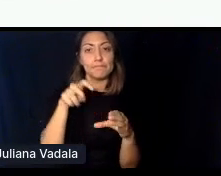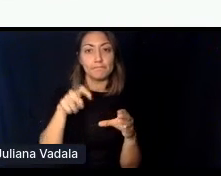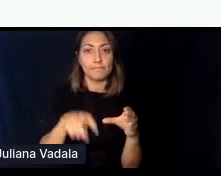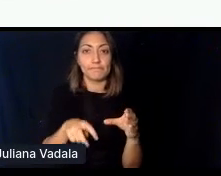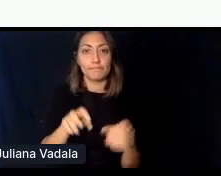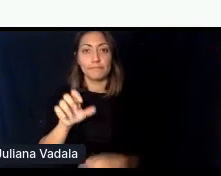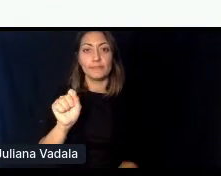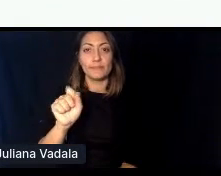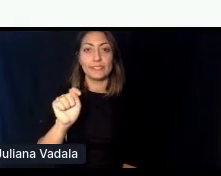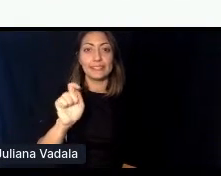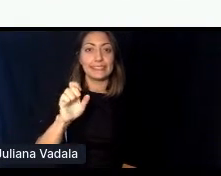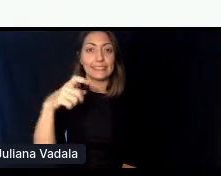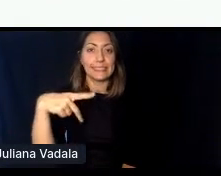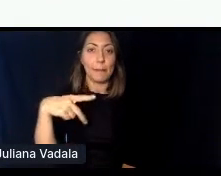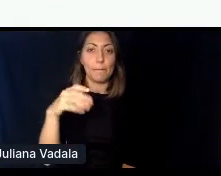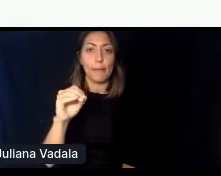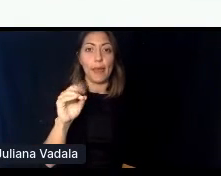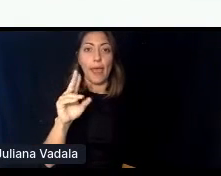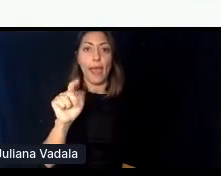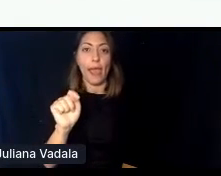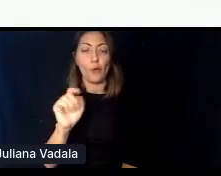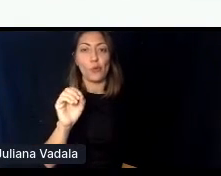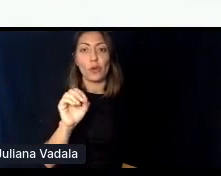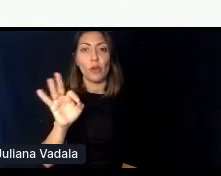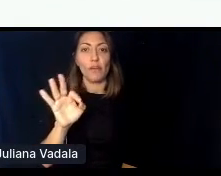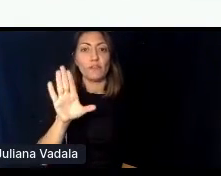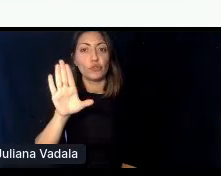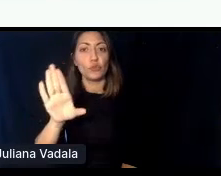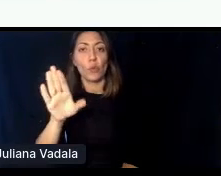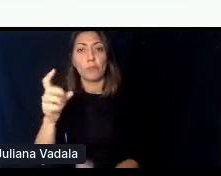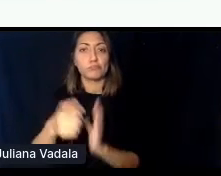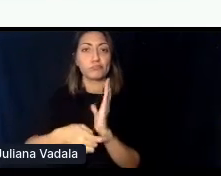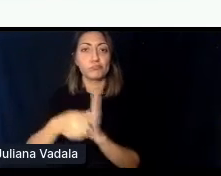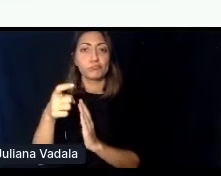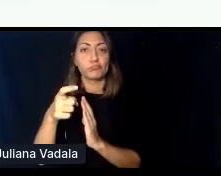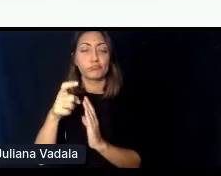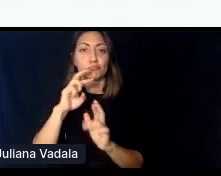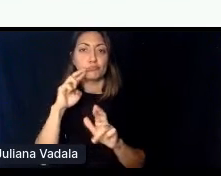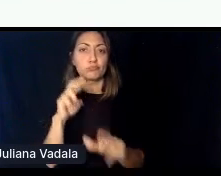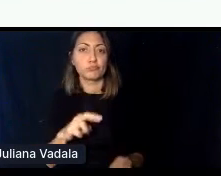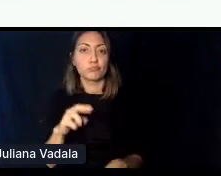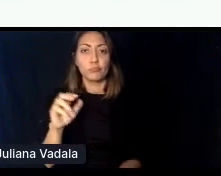separate your thoughts from what's going on in your body.